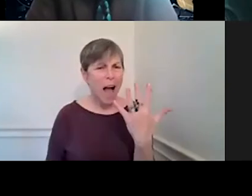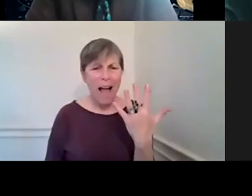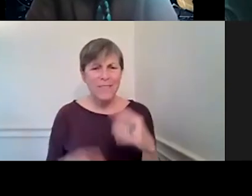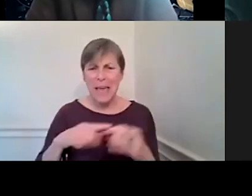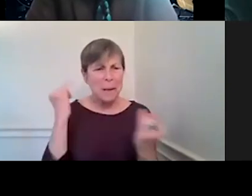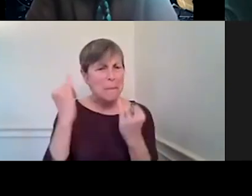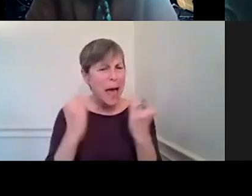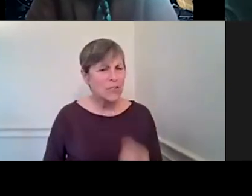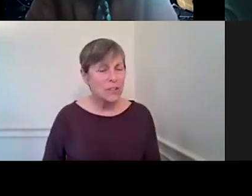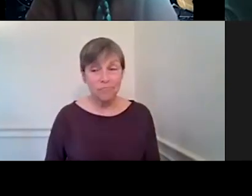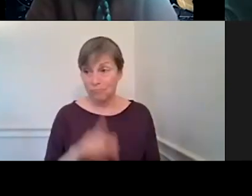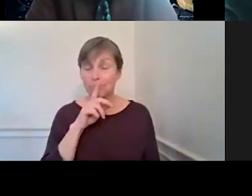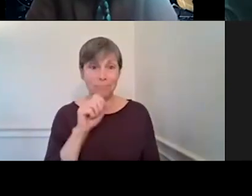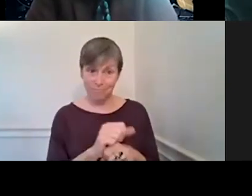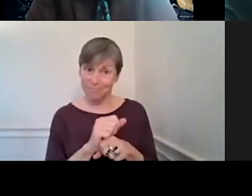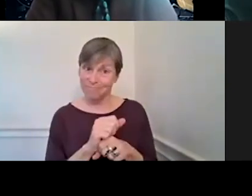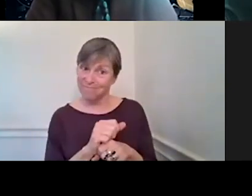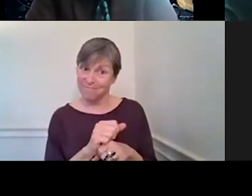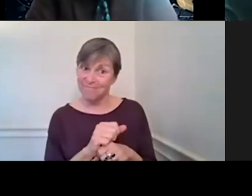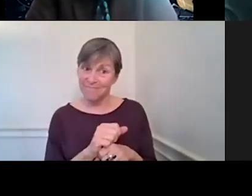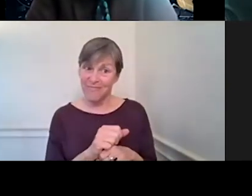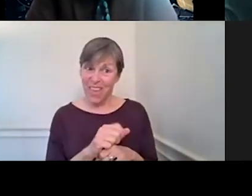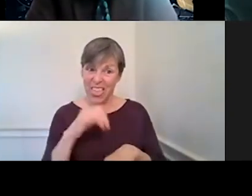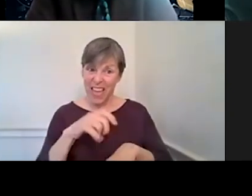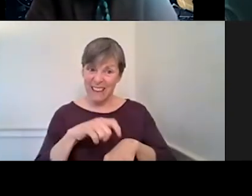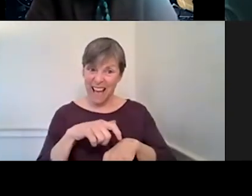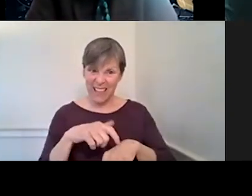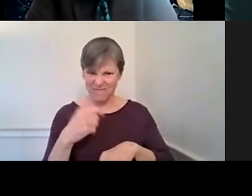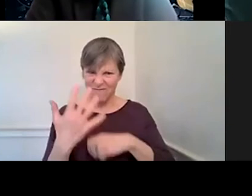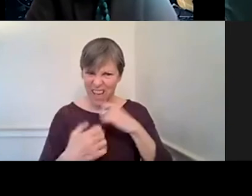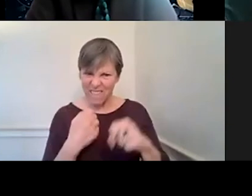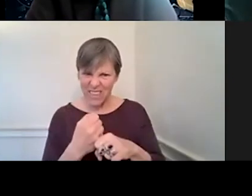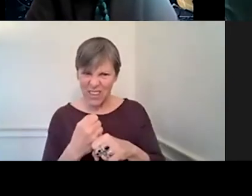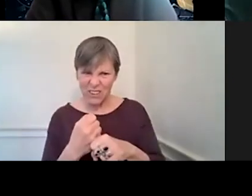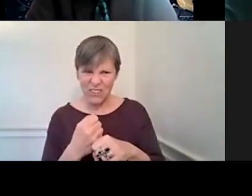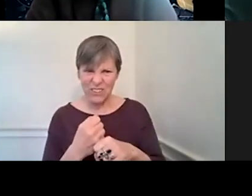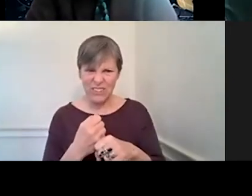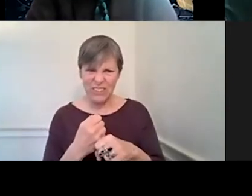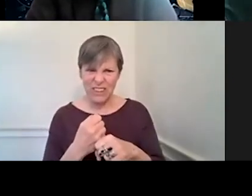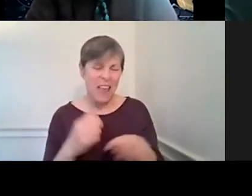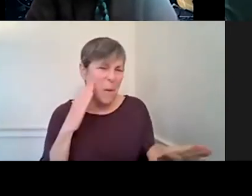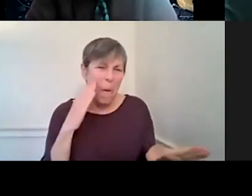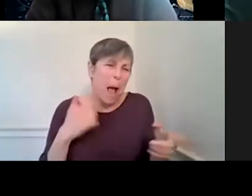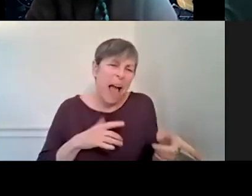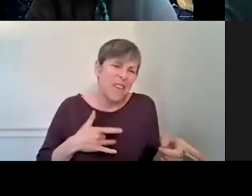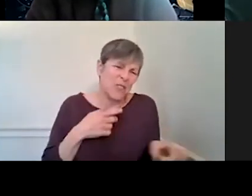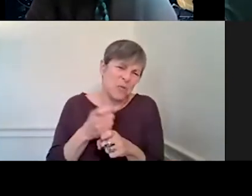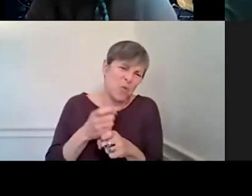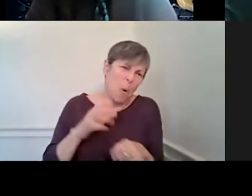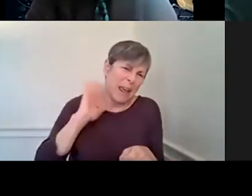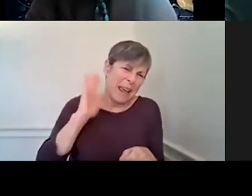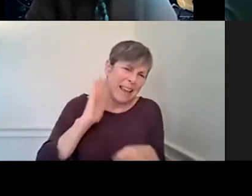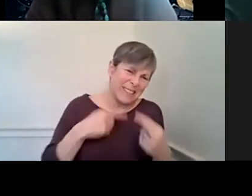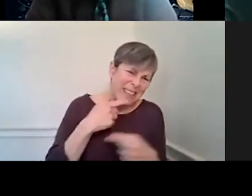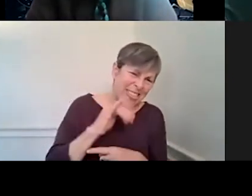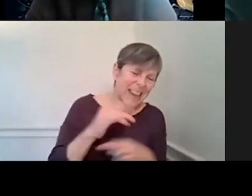And sure enough, at the time of the 5 year, I did not think she was serious about it. I got a